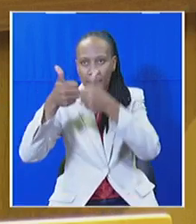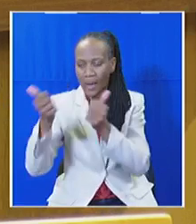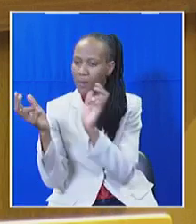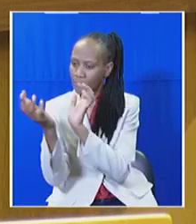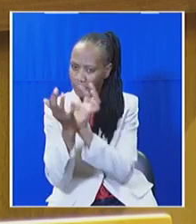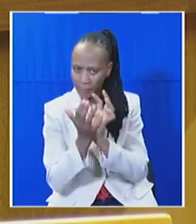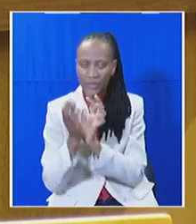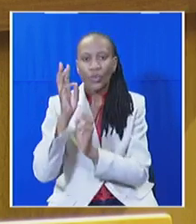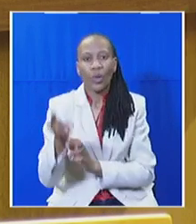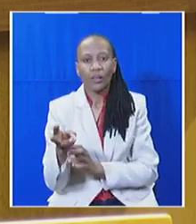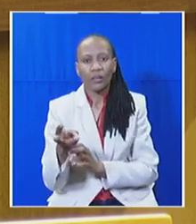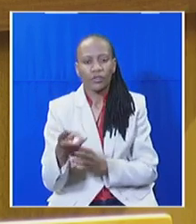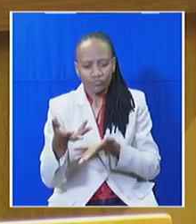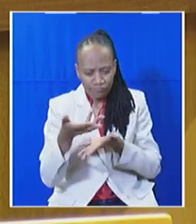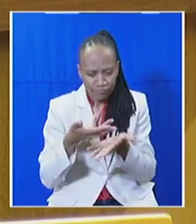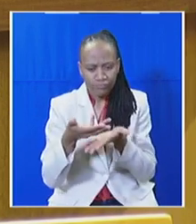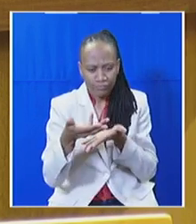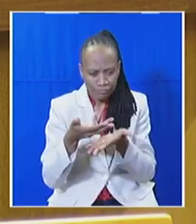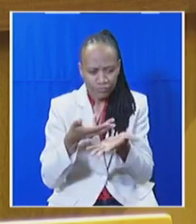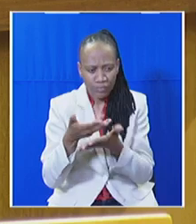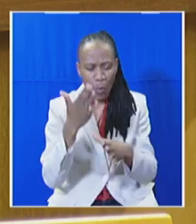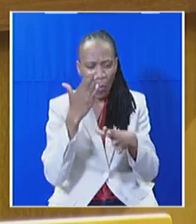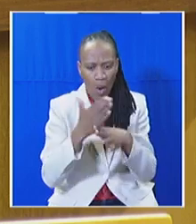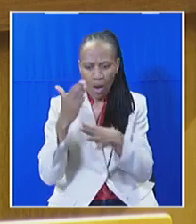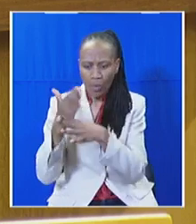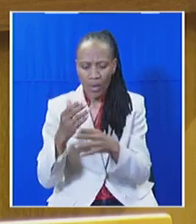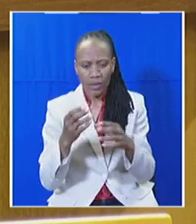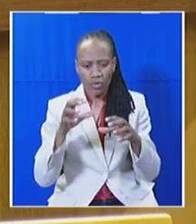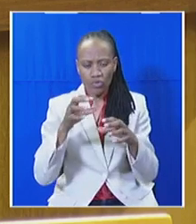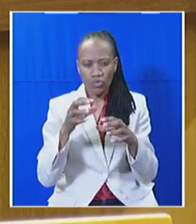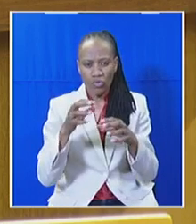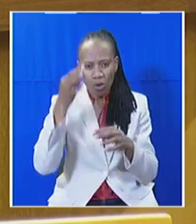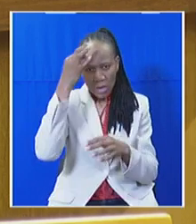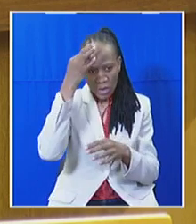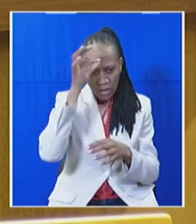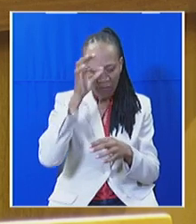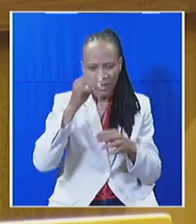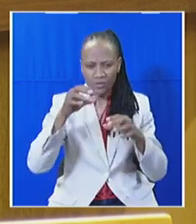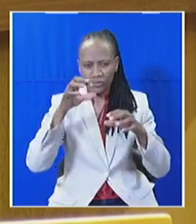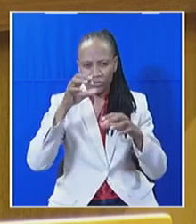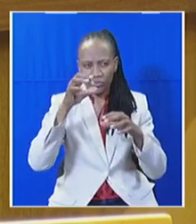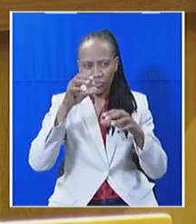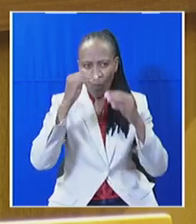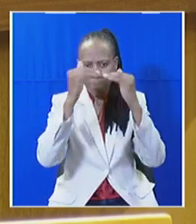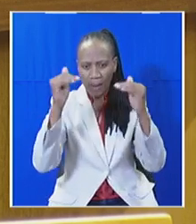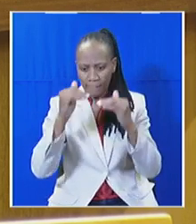working relations between the two arms of the state later this